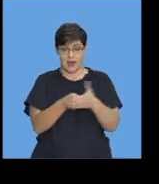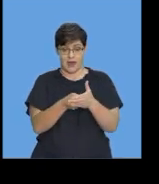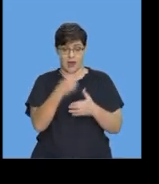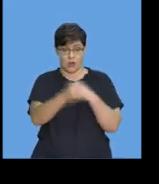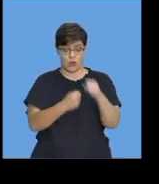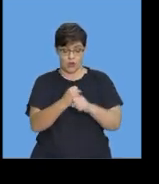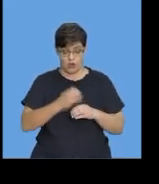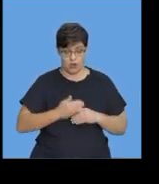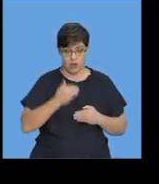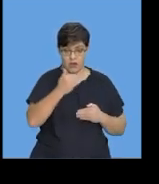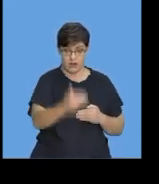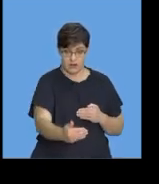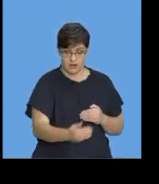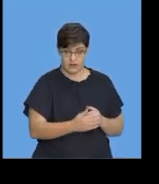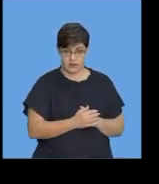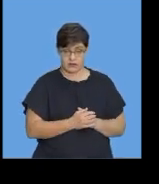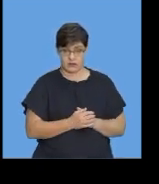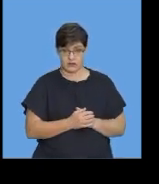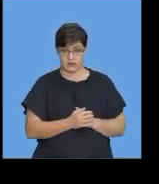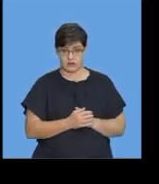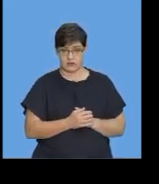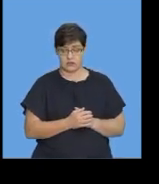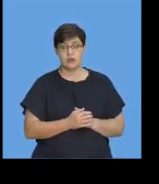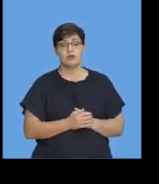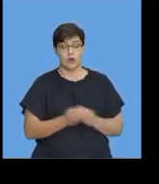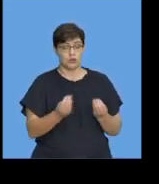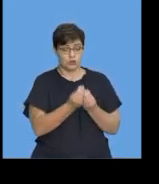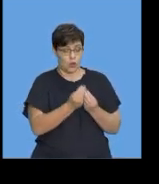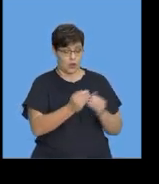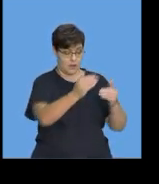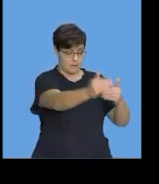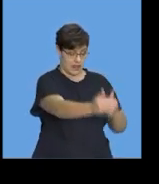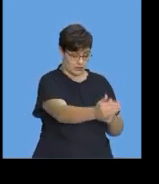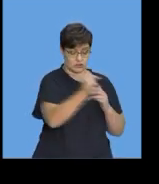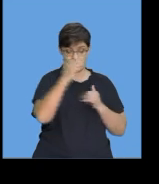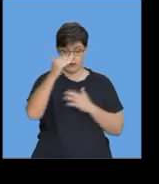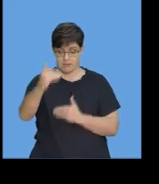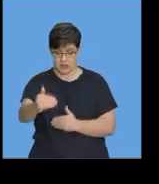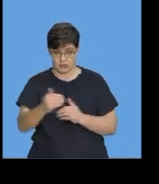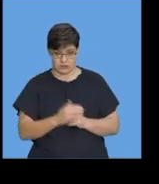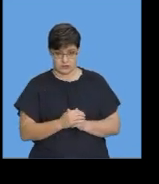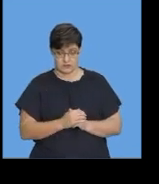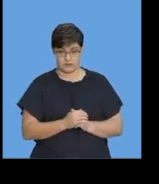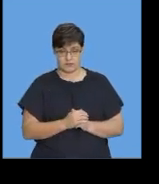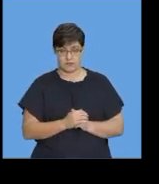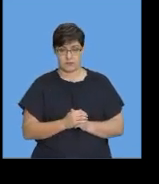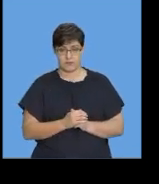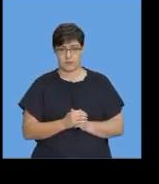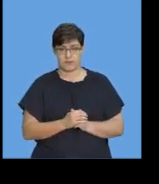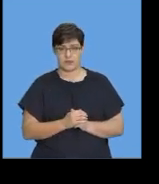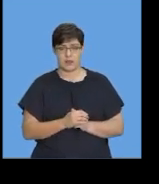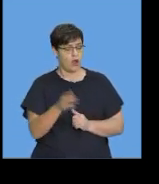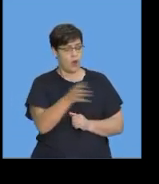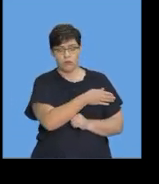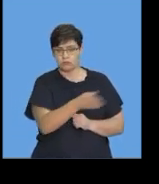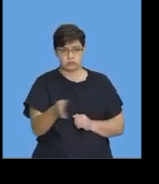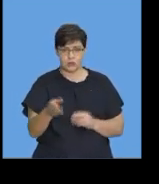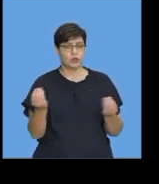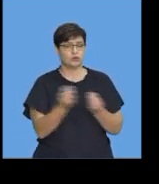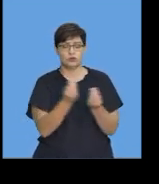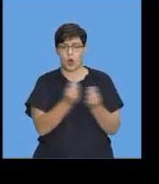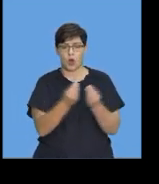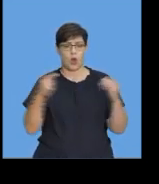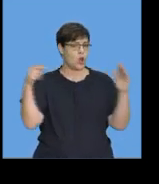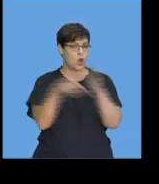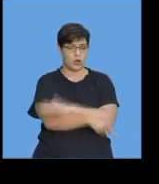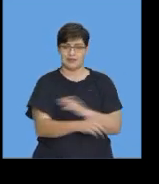year, right? So you bought stock in 2 batches. And they are telling you there were no missing items, so no stock item